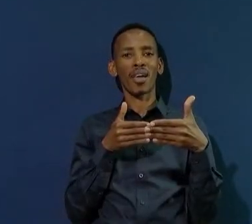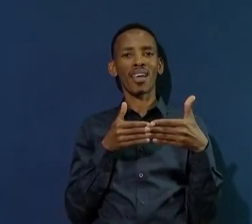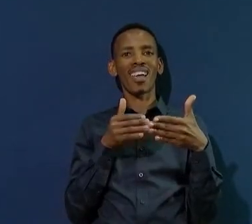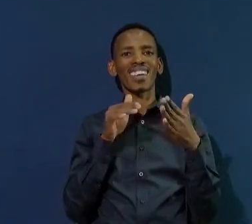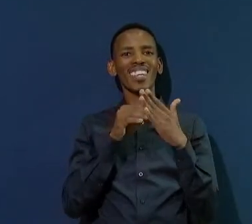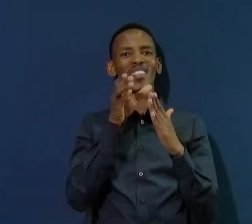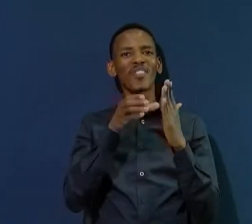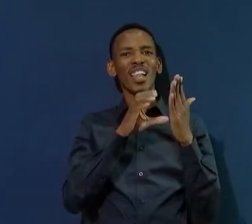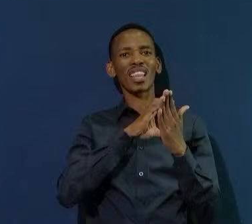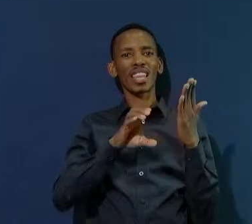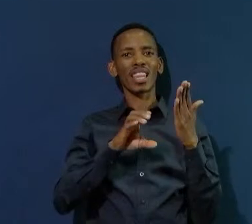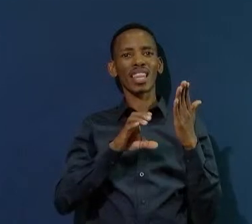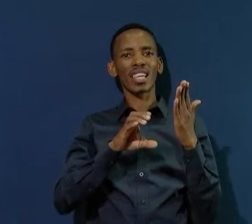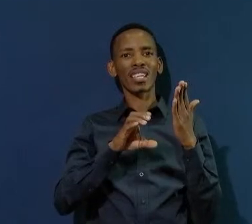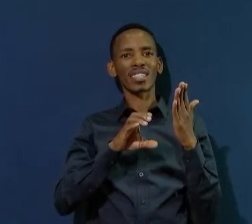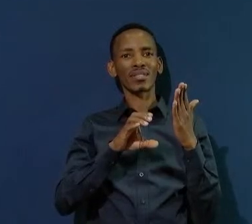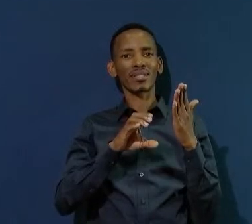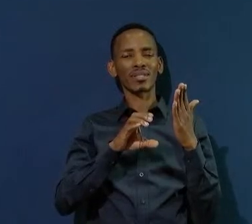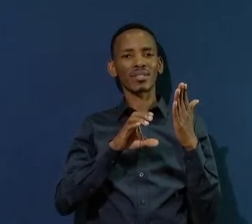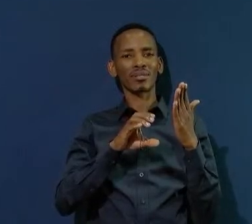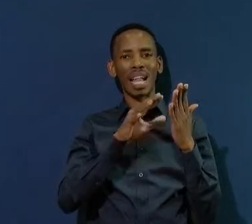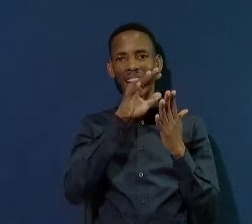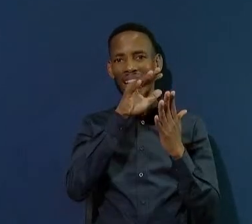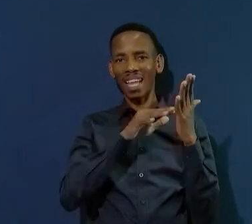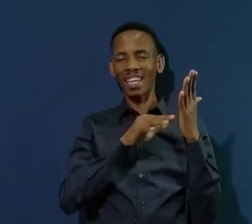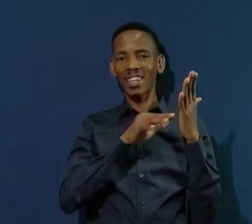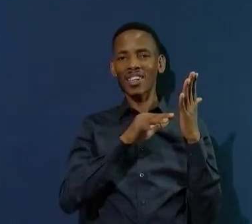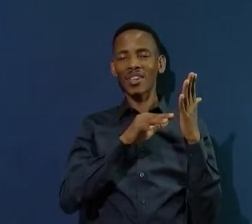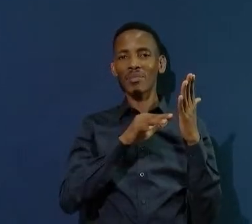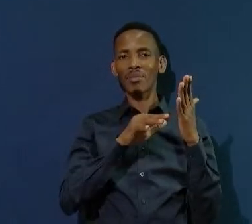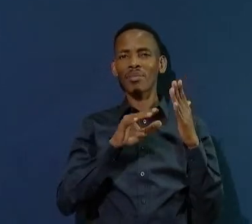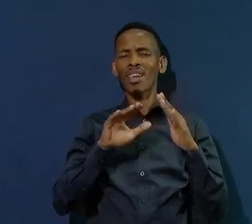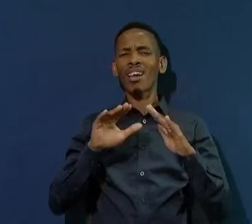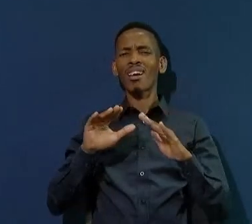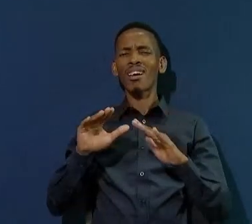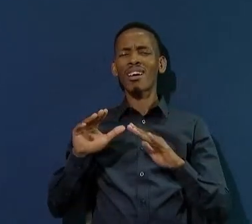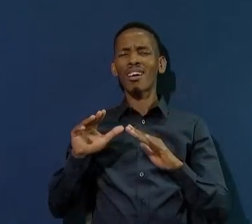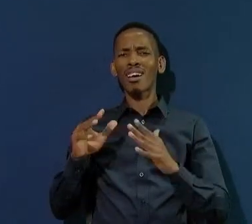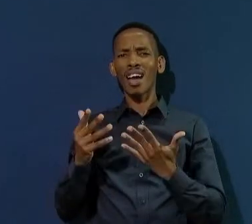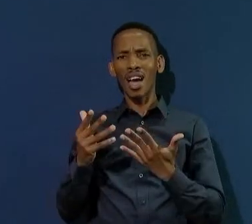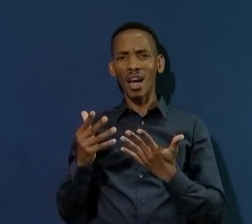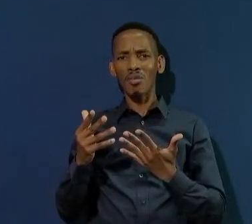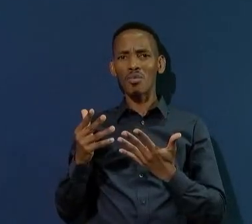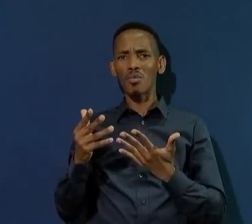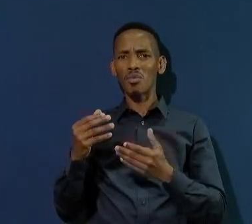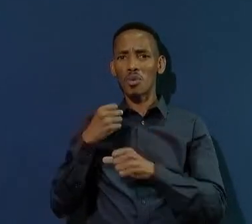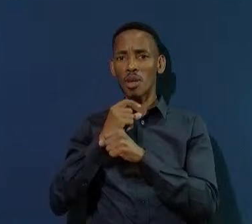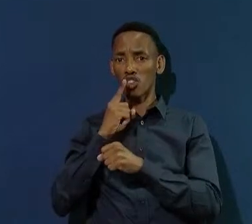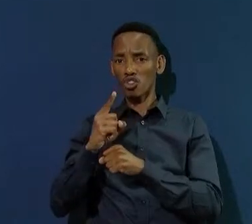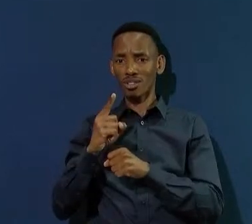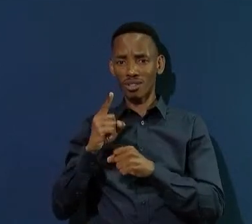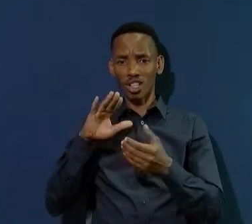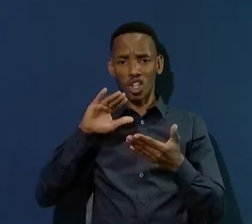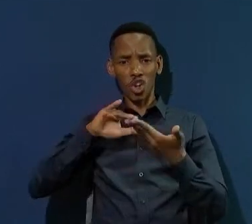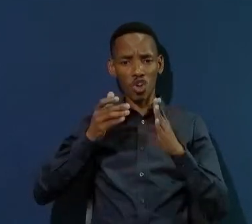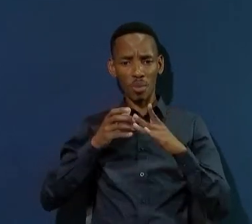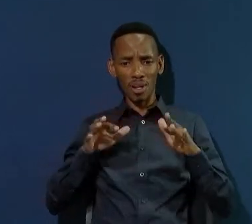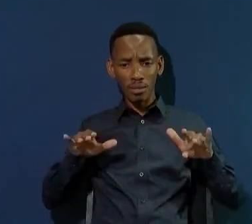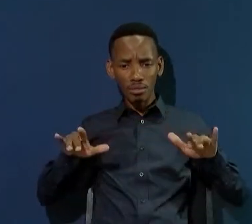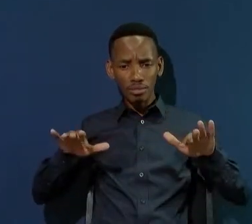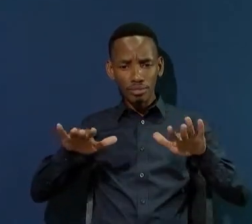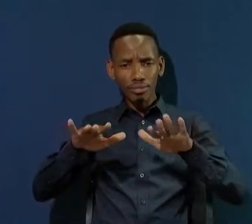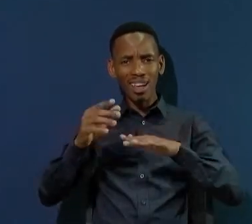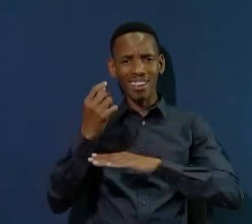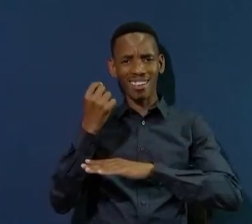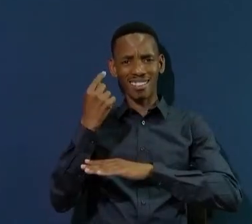ya gore e bua e reng. How do we not have that kind of intimate understanding of what